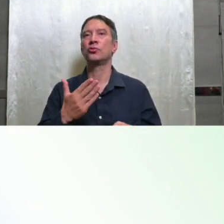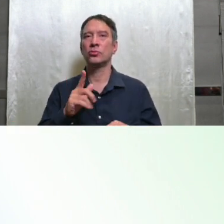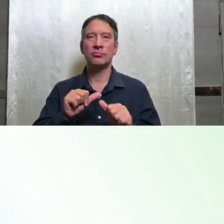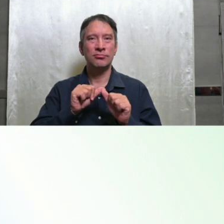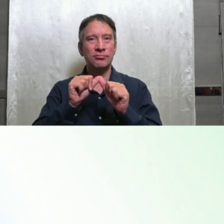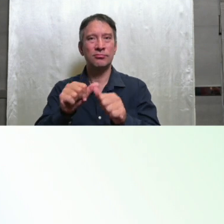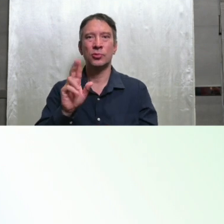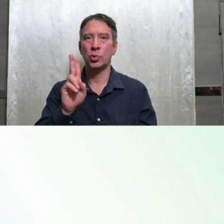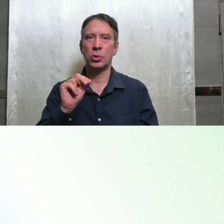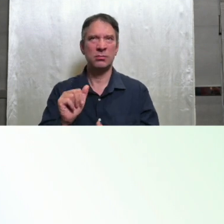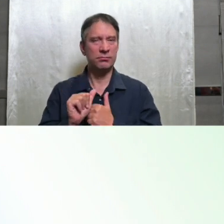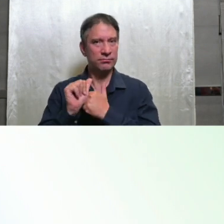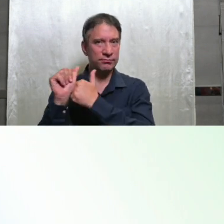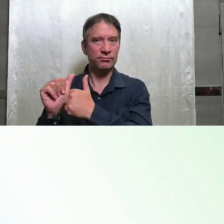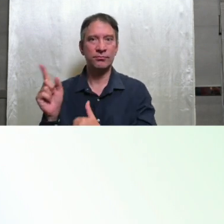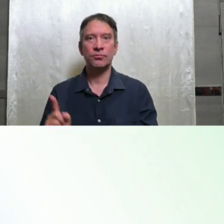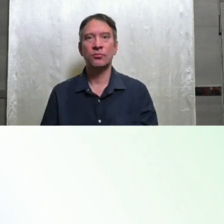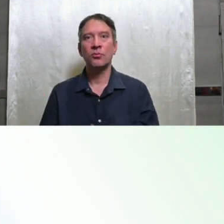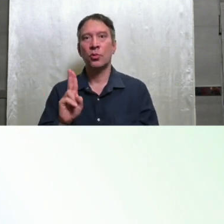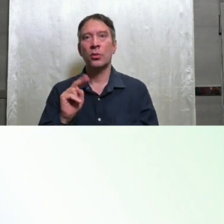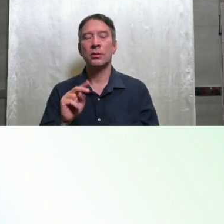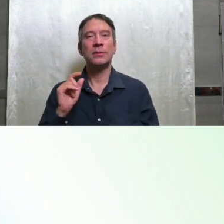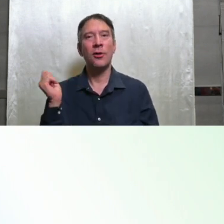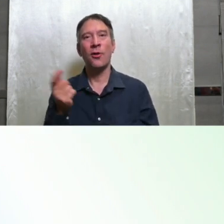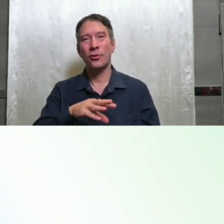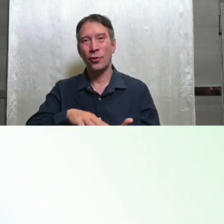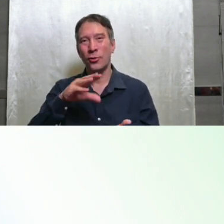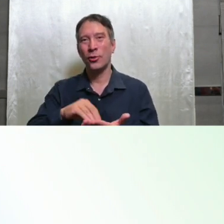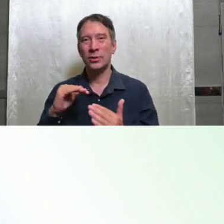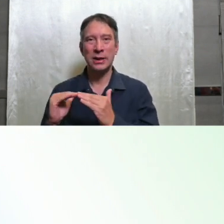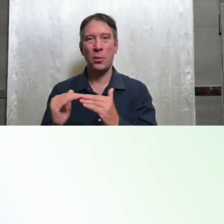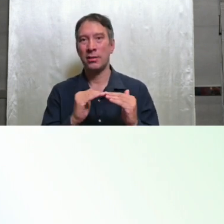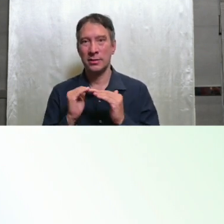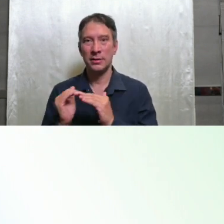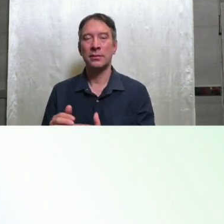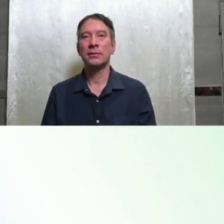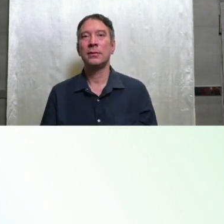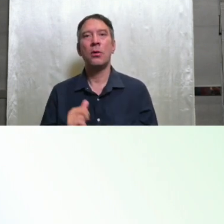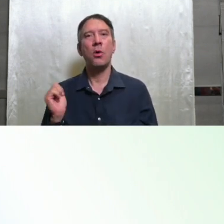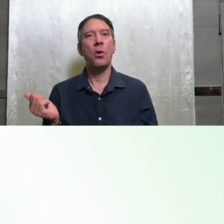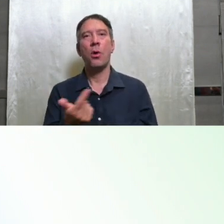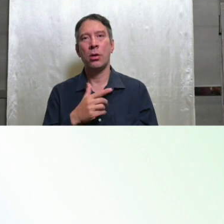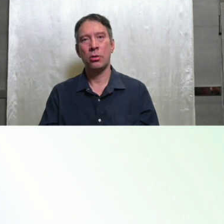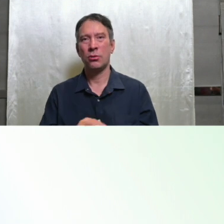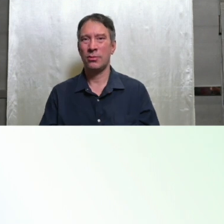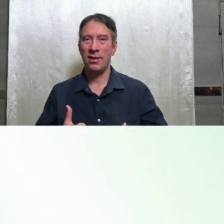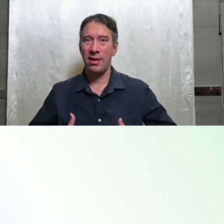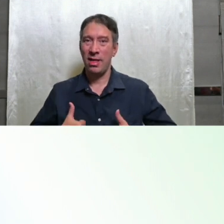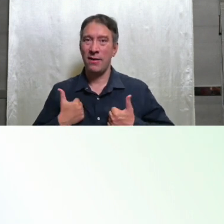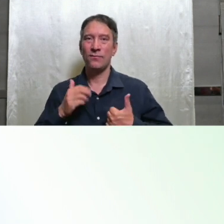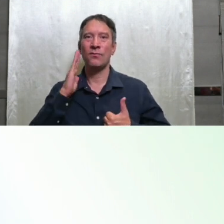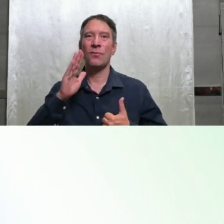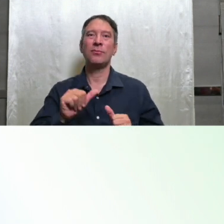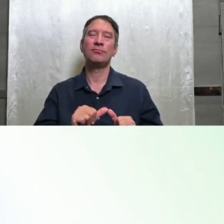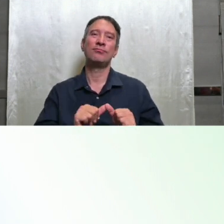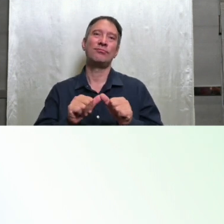for all, from young to lifelong learners, and bridging the educational divide within and beyond borders. Granted, these are